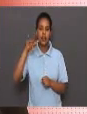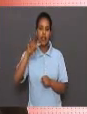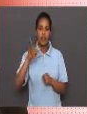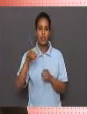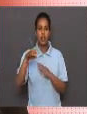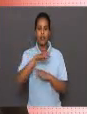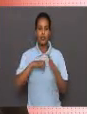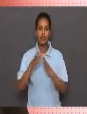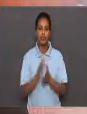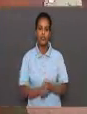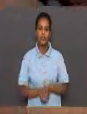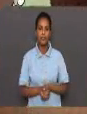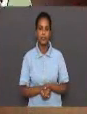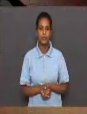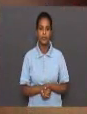electrodes.